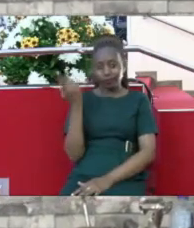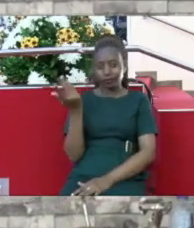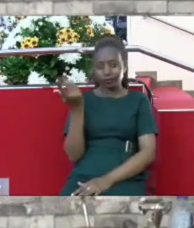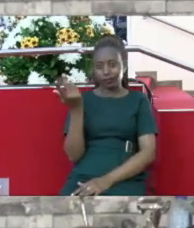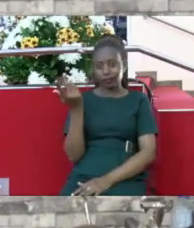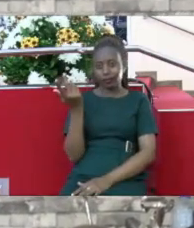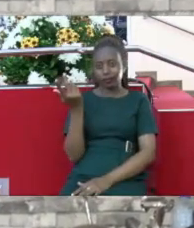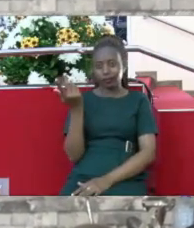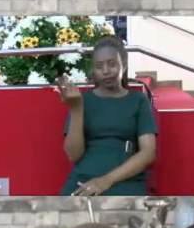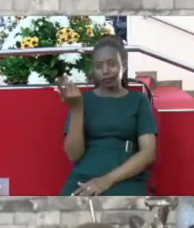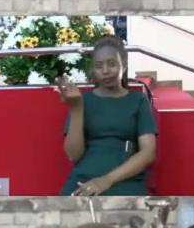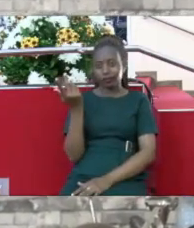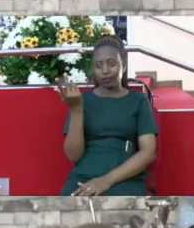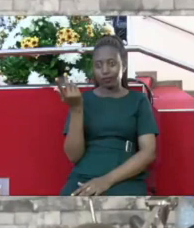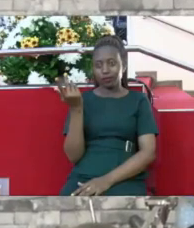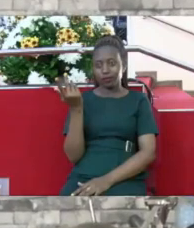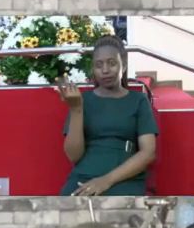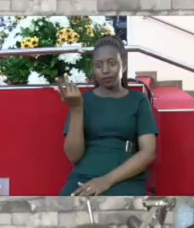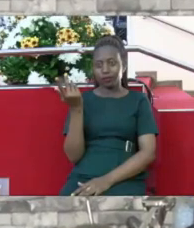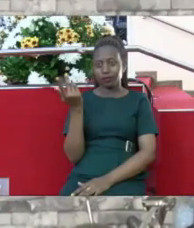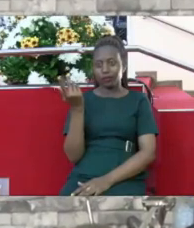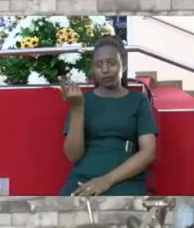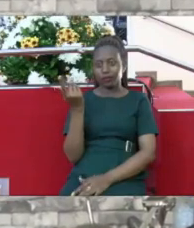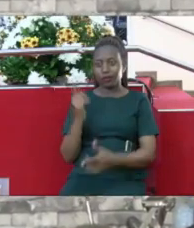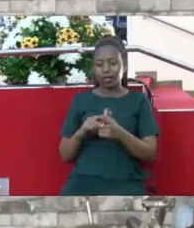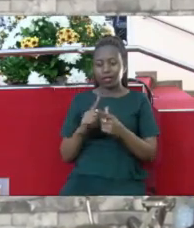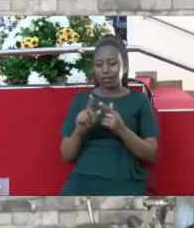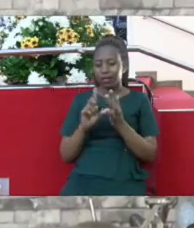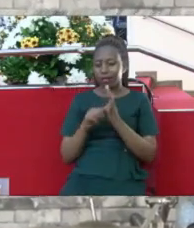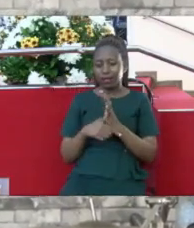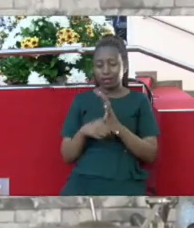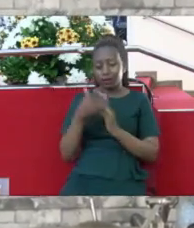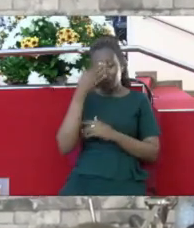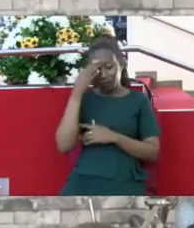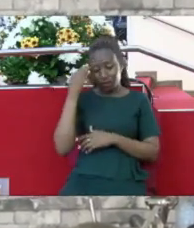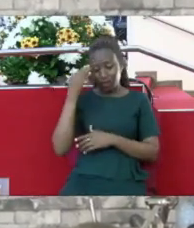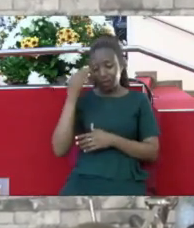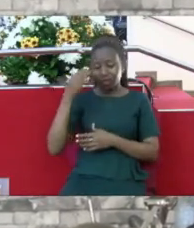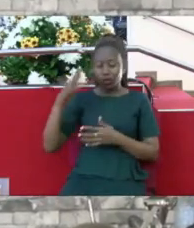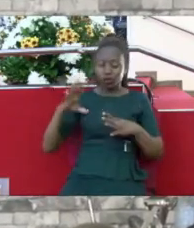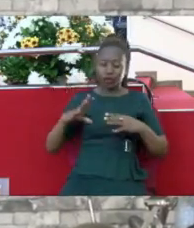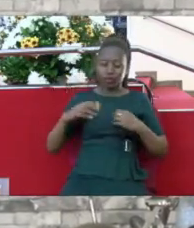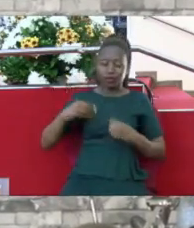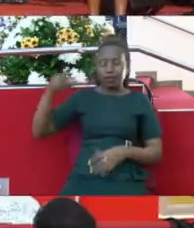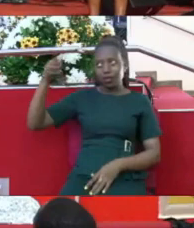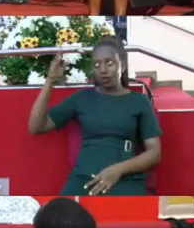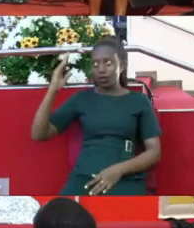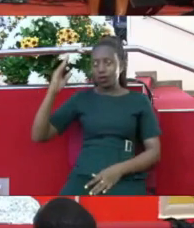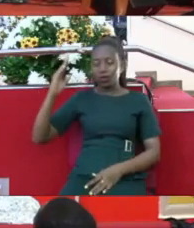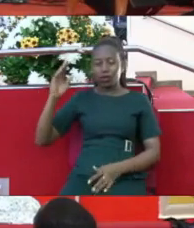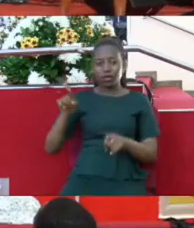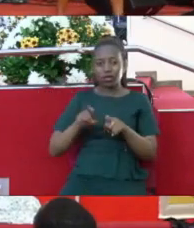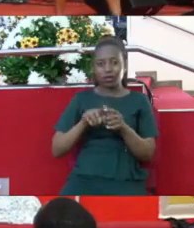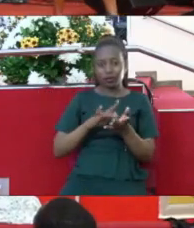and by so doing we are negating the fact that we have received Jesus Christ and the work of God in our lives. Kwa nini tunaendaga mahali